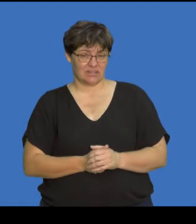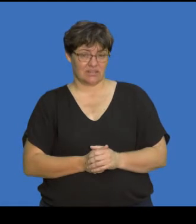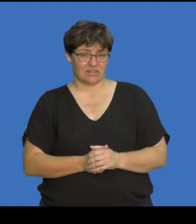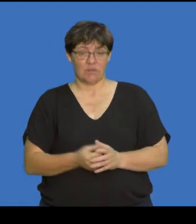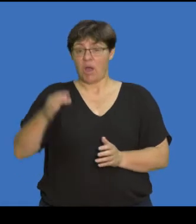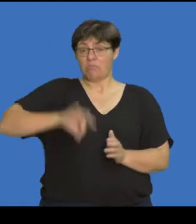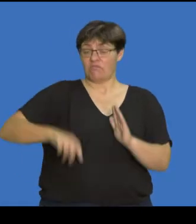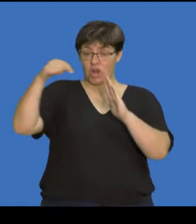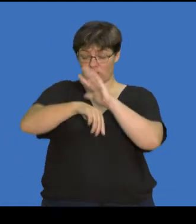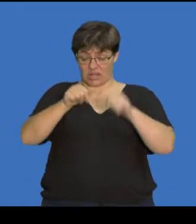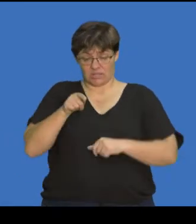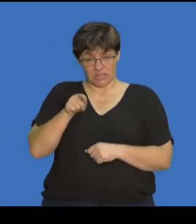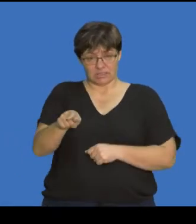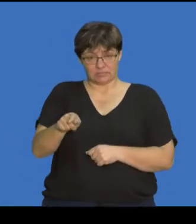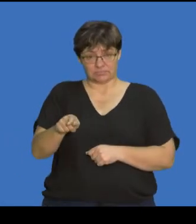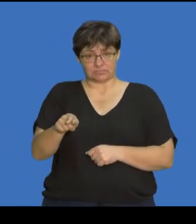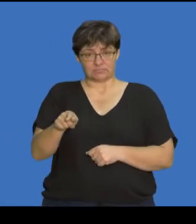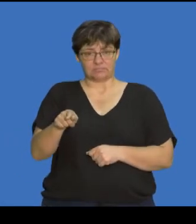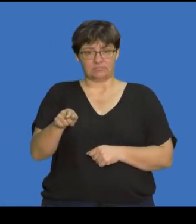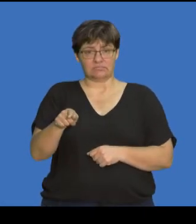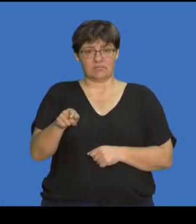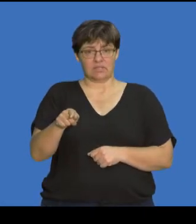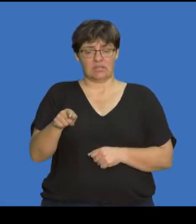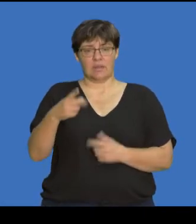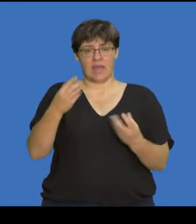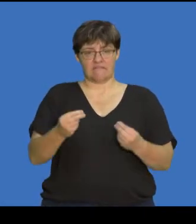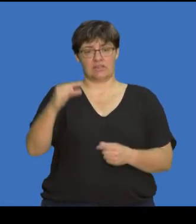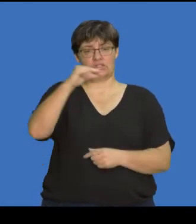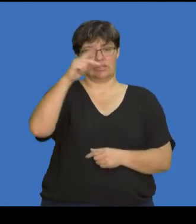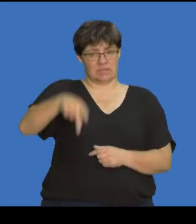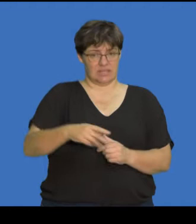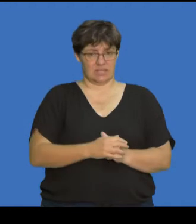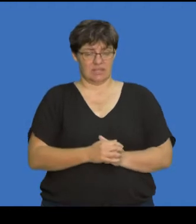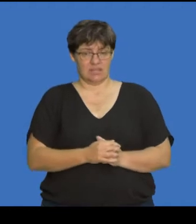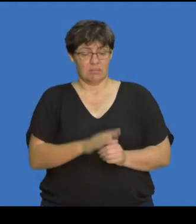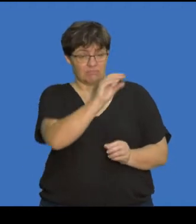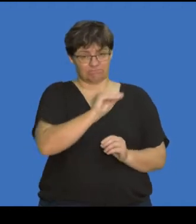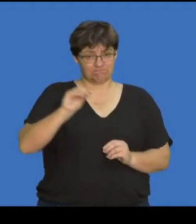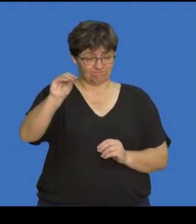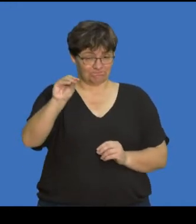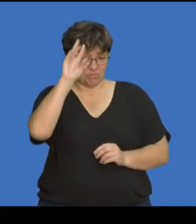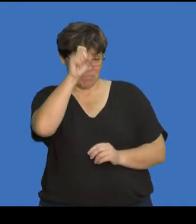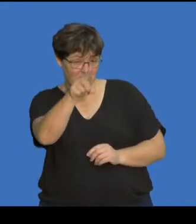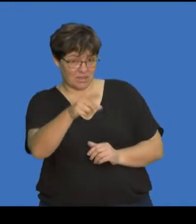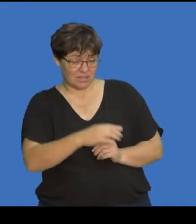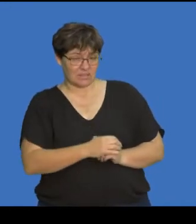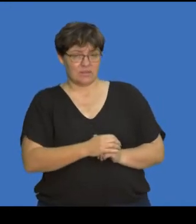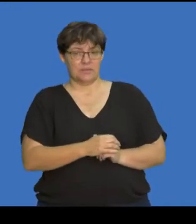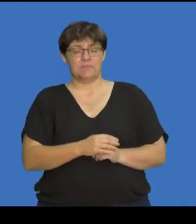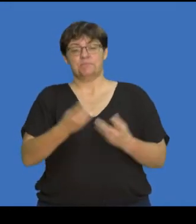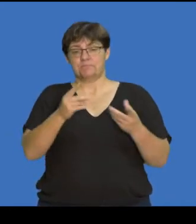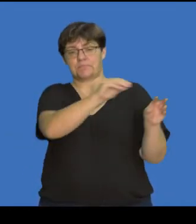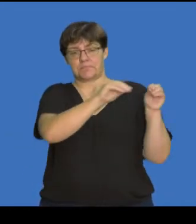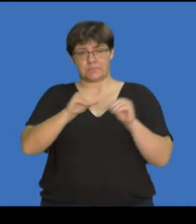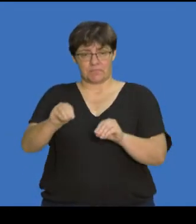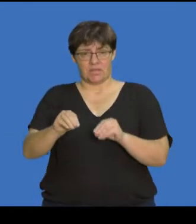loss account, I've got my GP, my gross profit, which I brought in. You recall that one. Then I brought in my